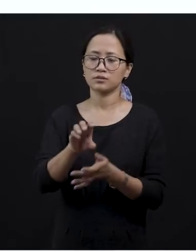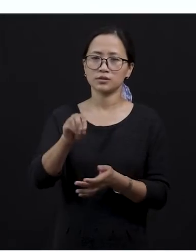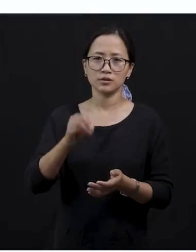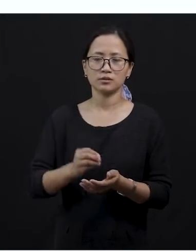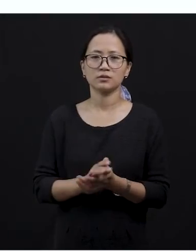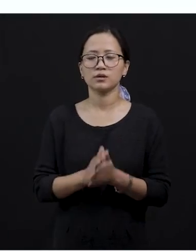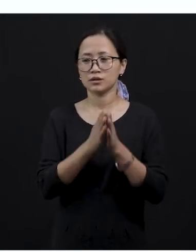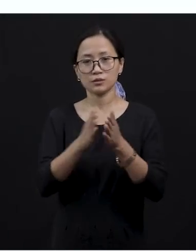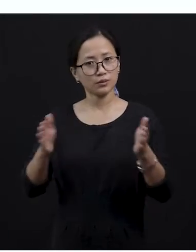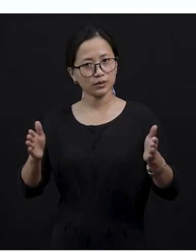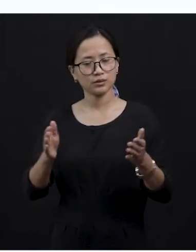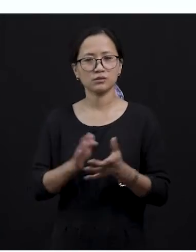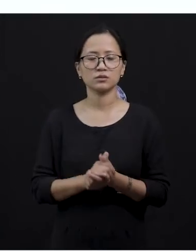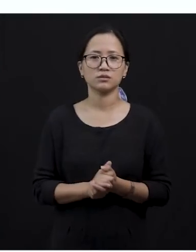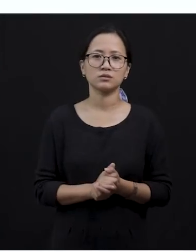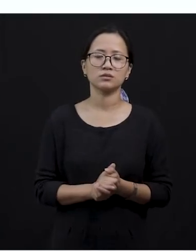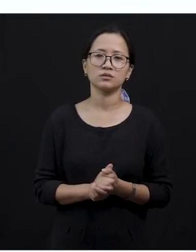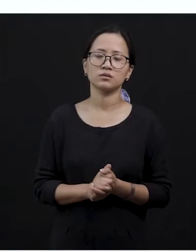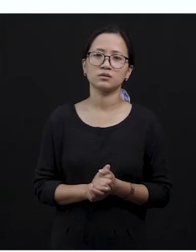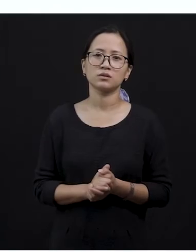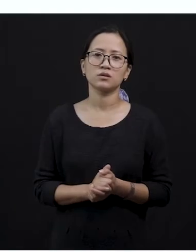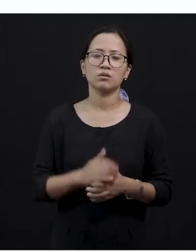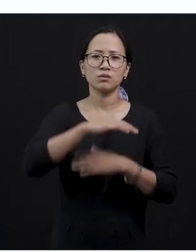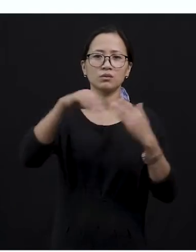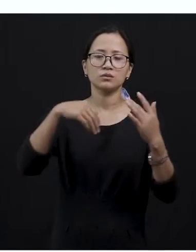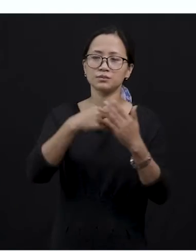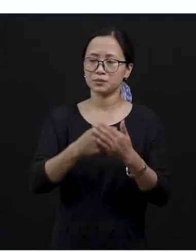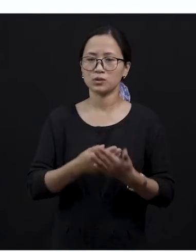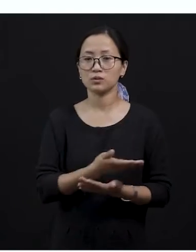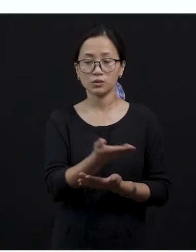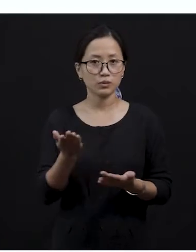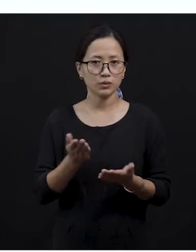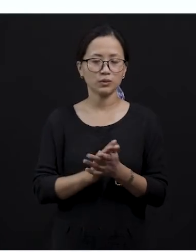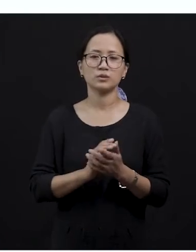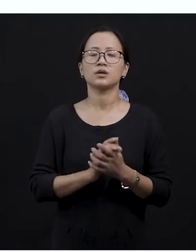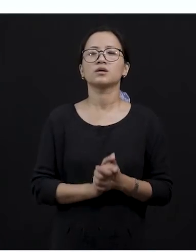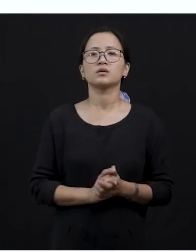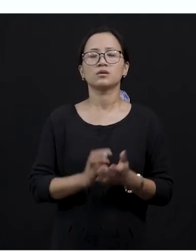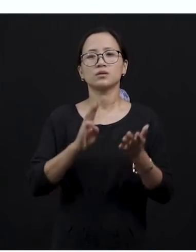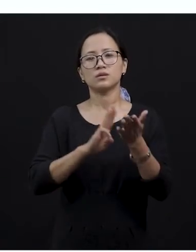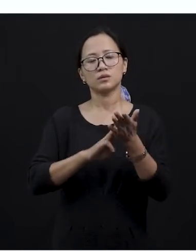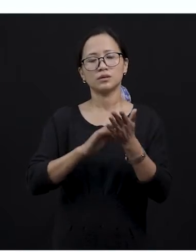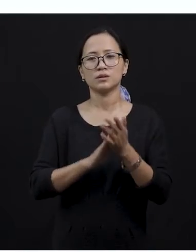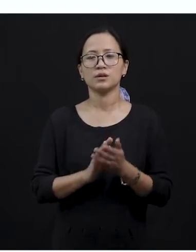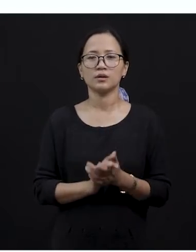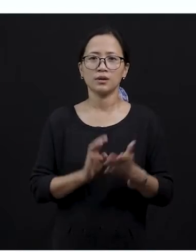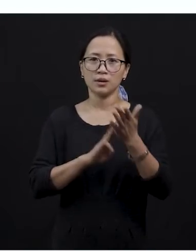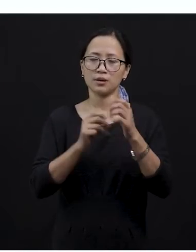na? So all these are called matter. Anything that